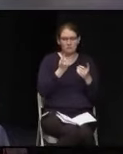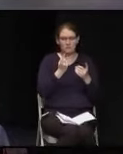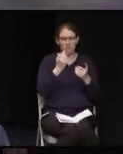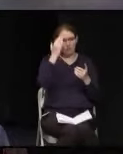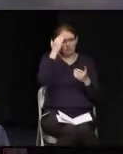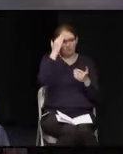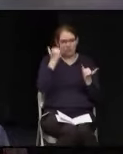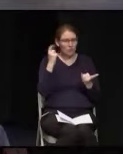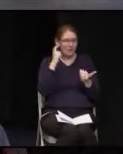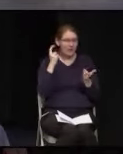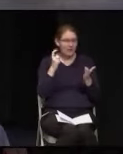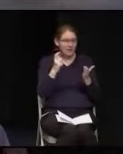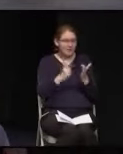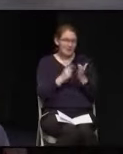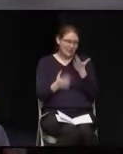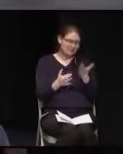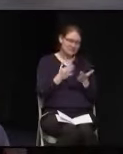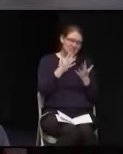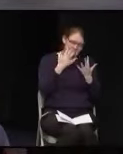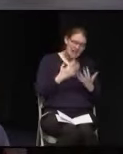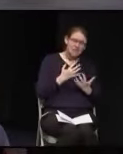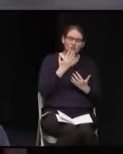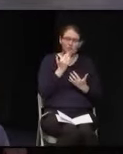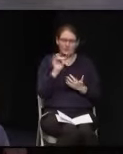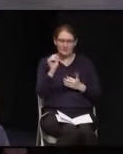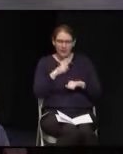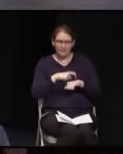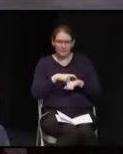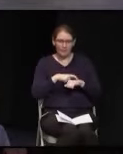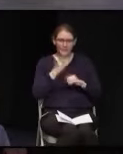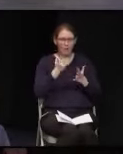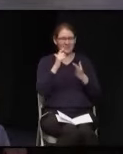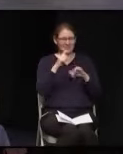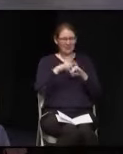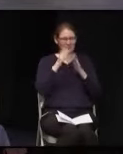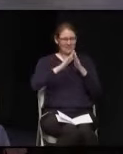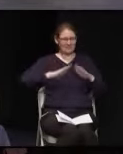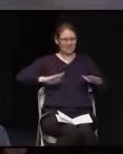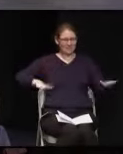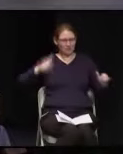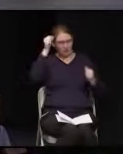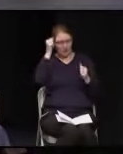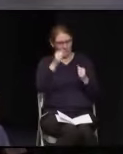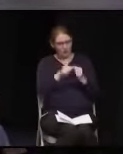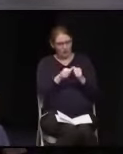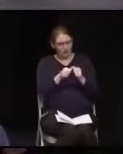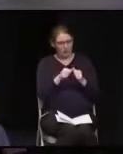This could be a day that is bittersweet for you. So I'd like to take a moment of silence just to honor those who can't be with us